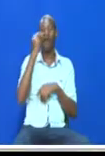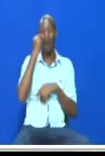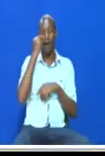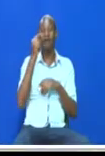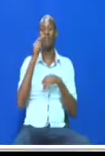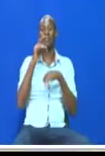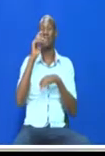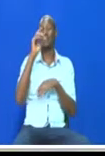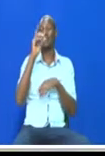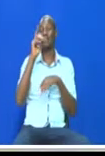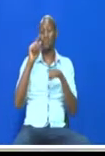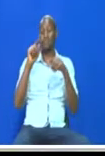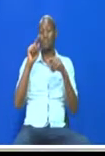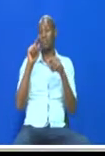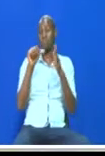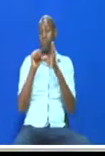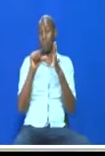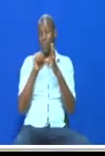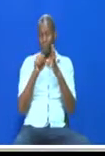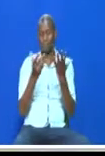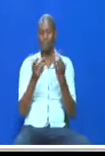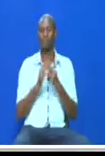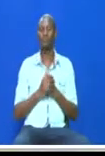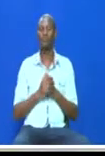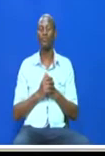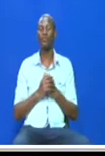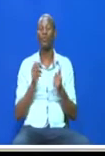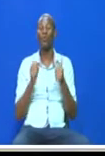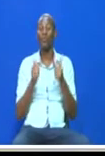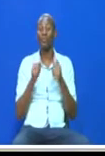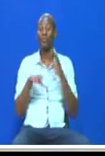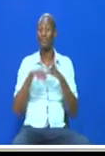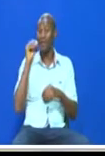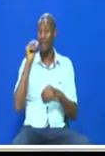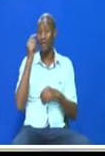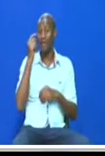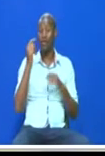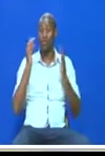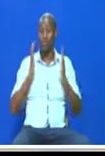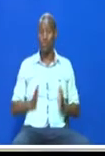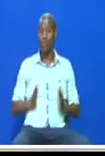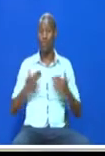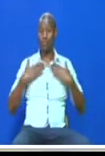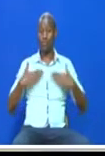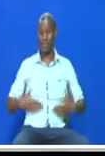The common defects which we find in the human body, they are mainly